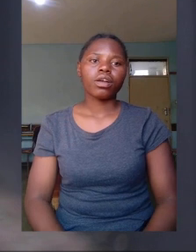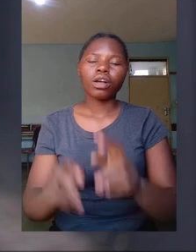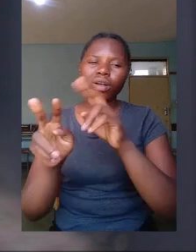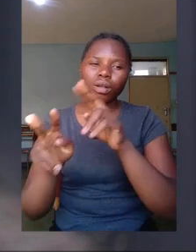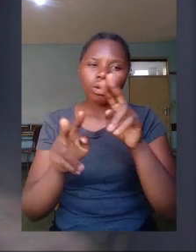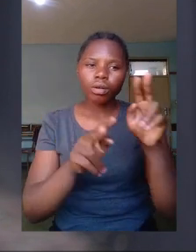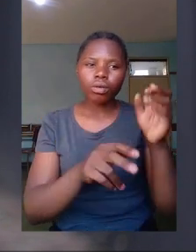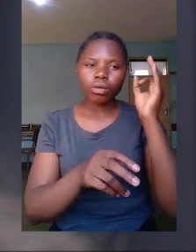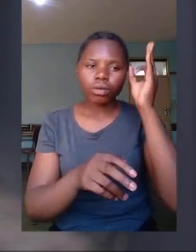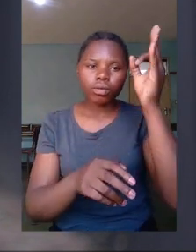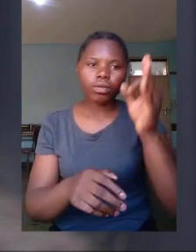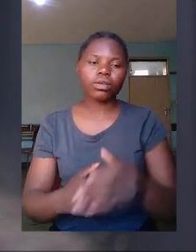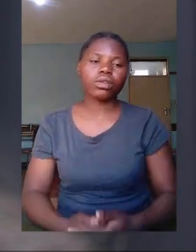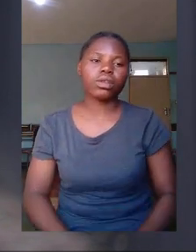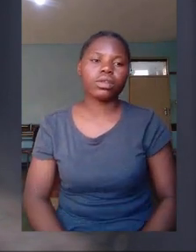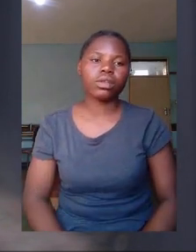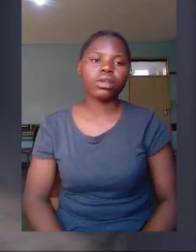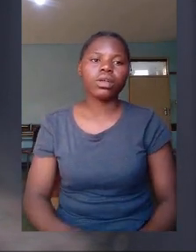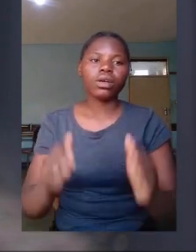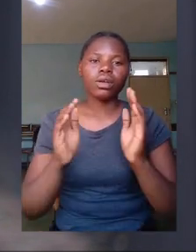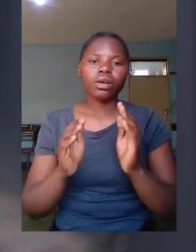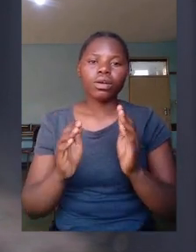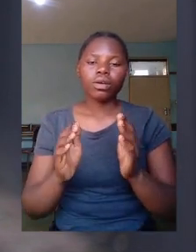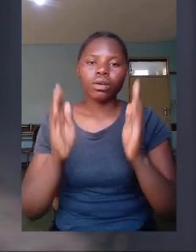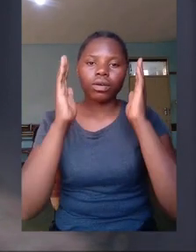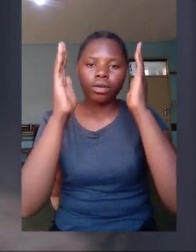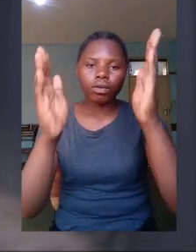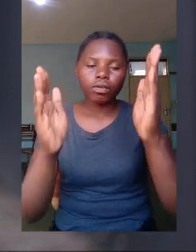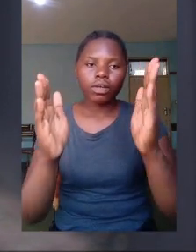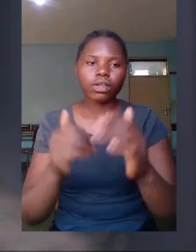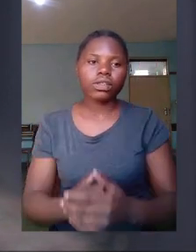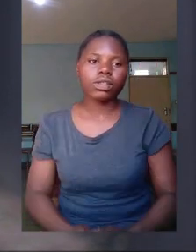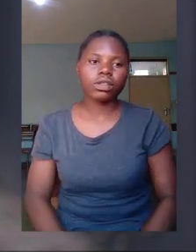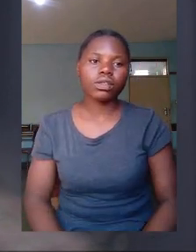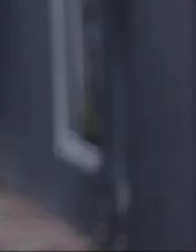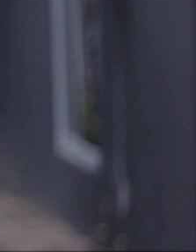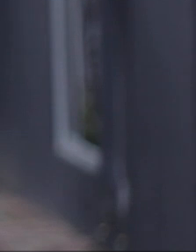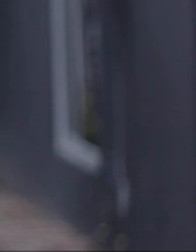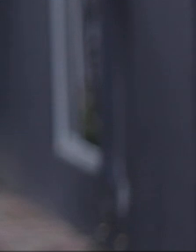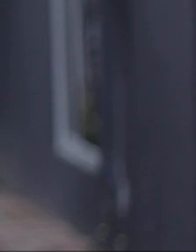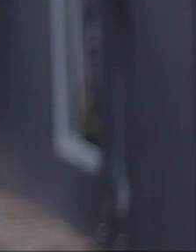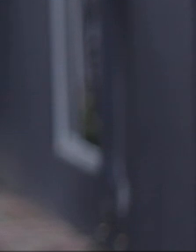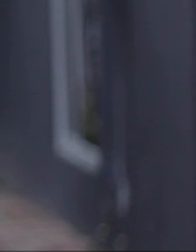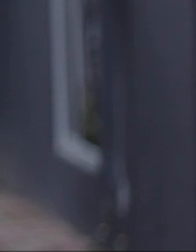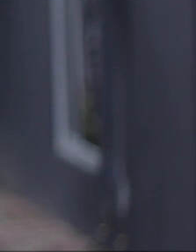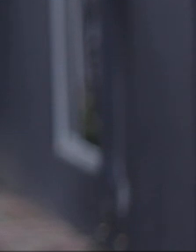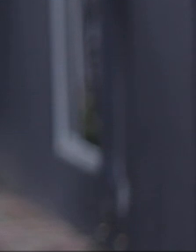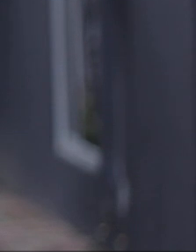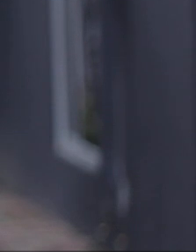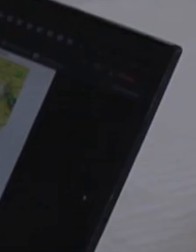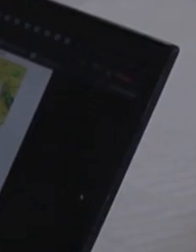like how these forecasts can be sustained long term and showing that the economic benefit far outweighs the cost of delivery